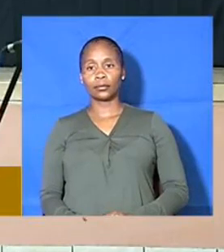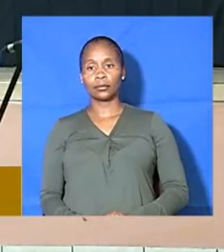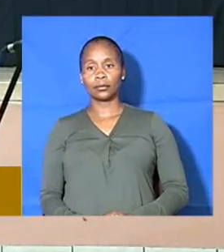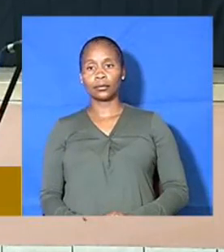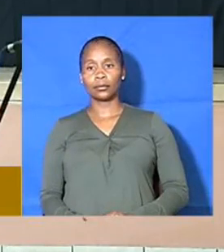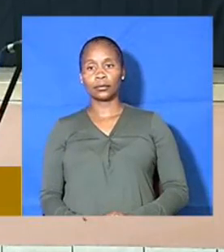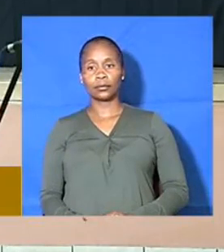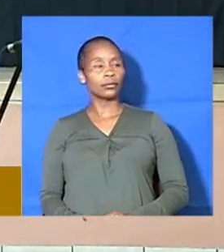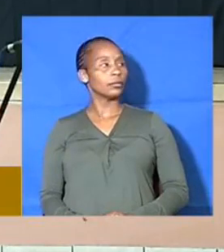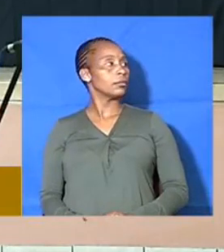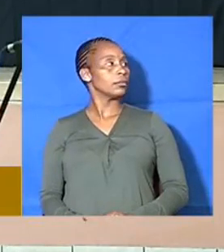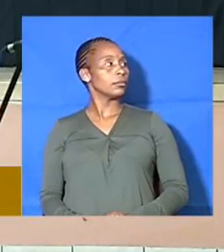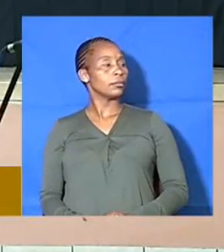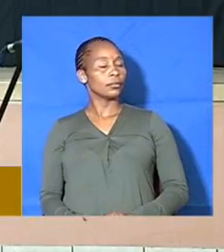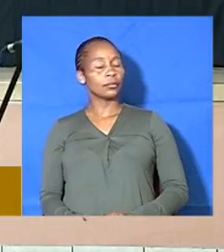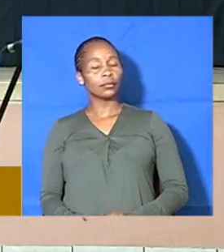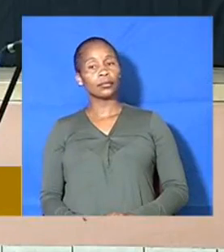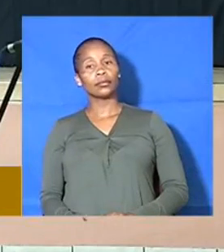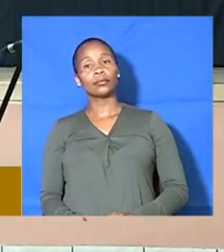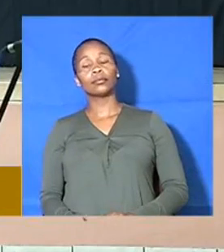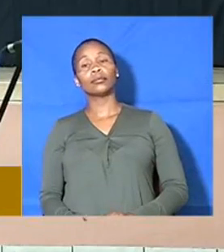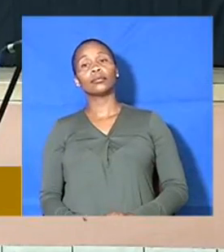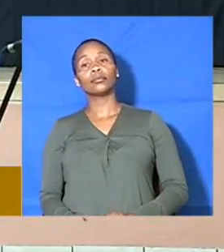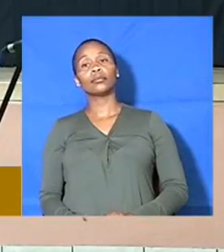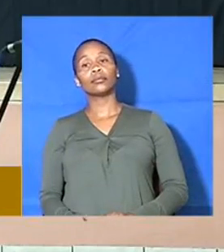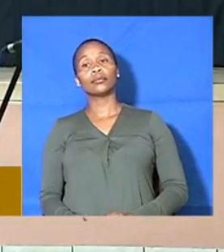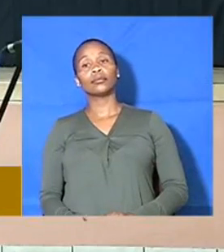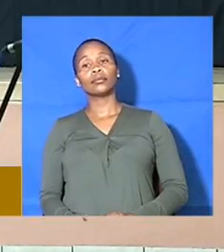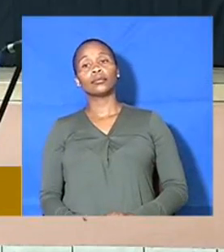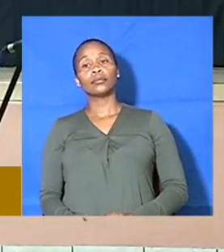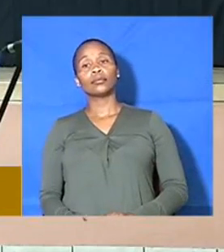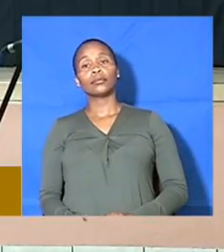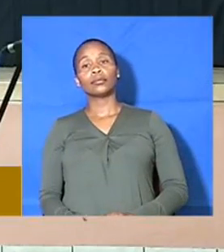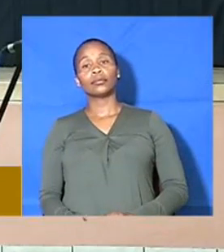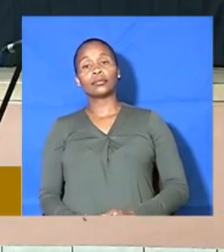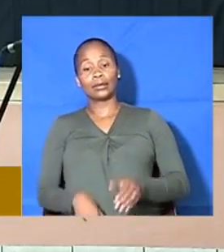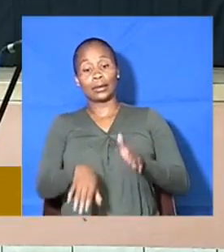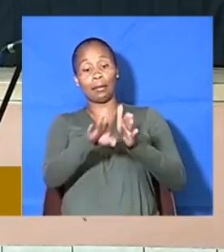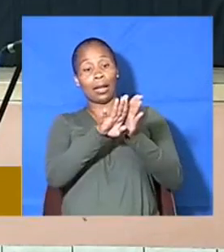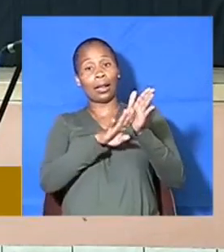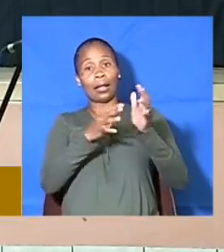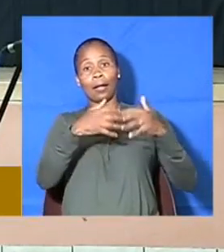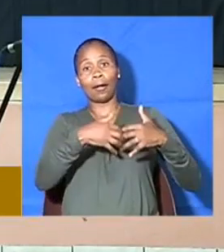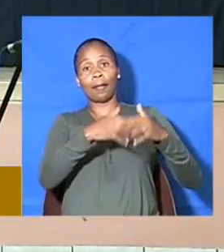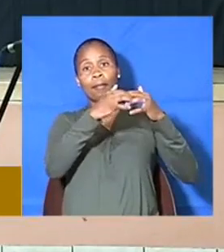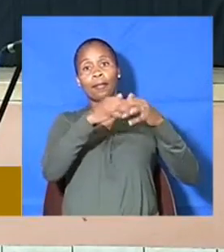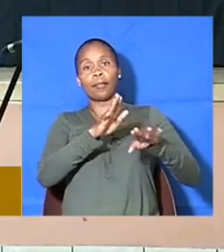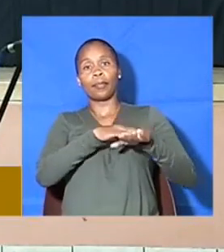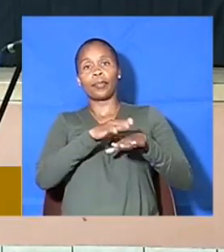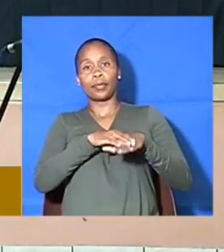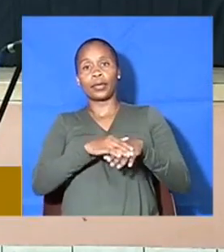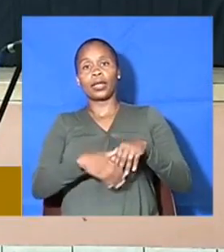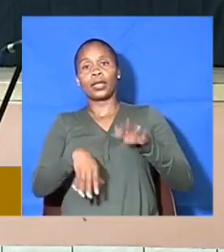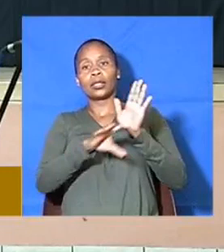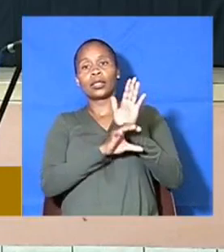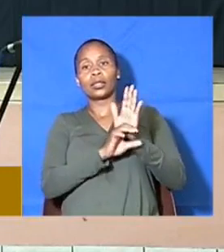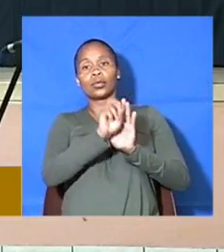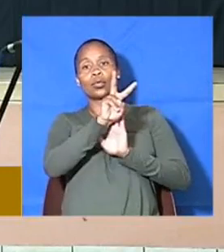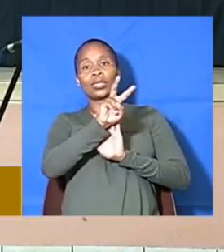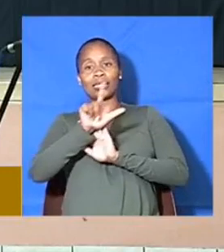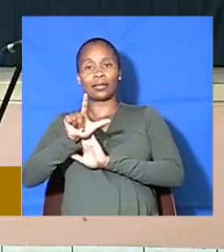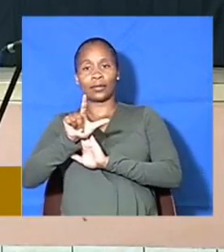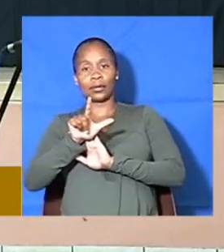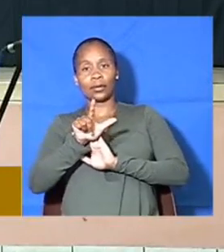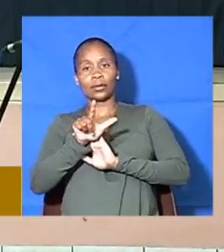alluded to. E ke mi sedi tse go tla go retolla mafokodi a go swana le yena motlala